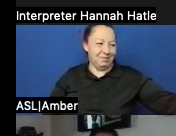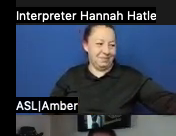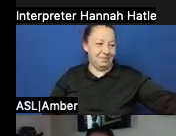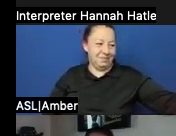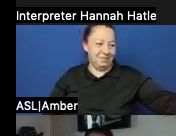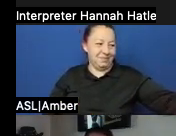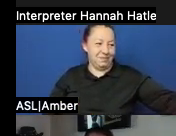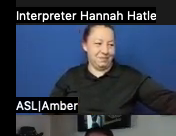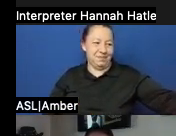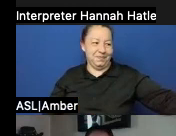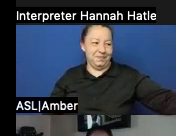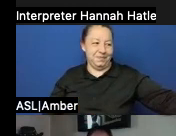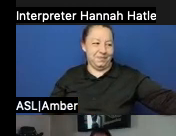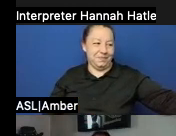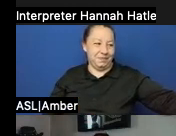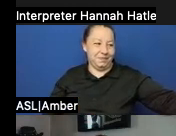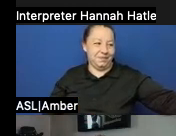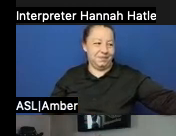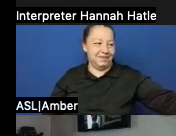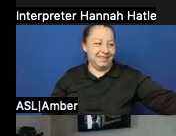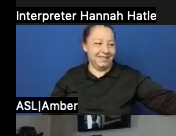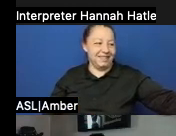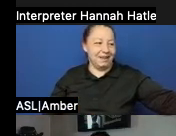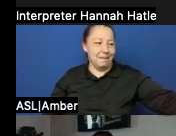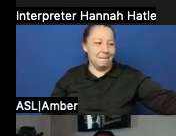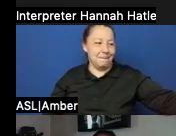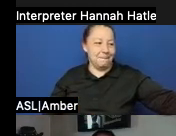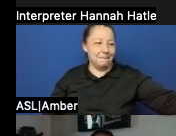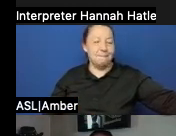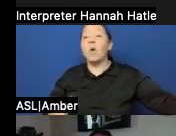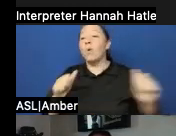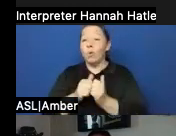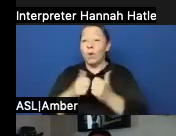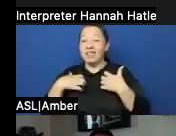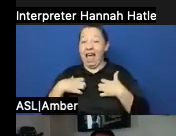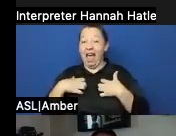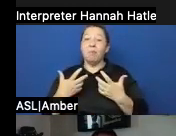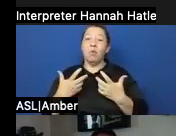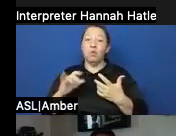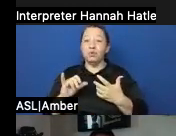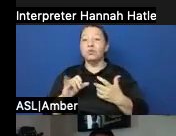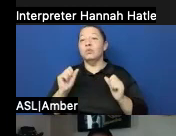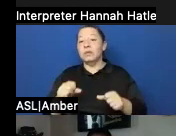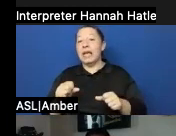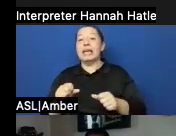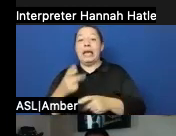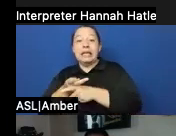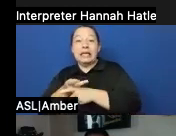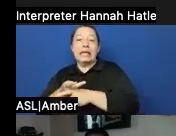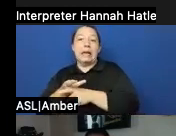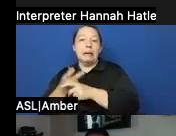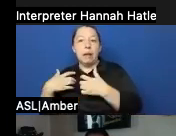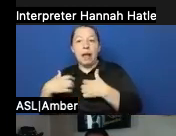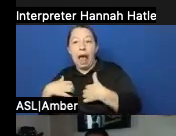own thing. With animals too, they can hold animals or children or parents hostage. And we do know about